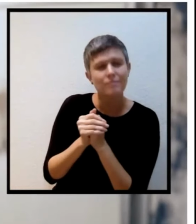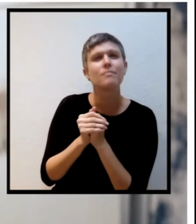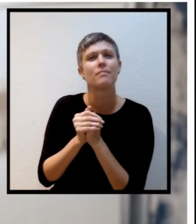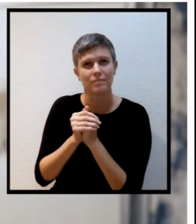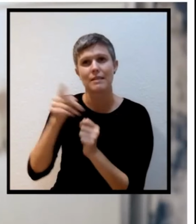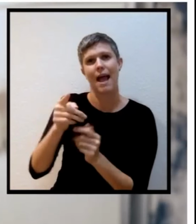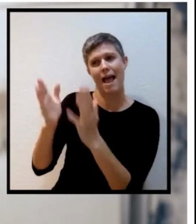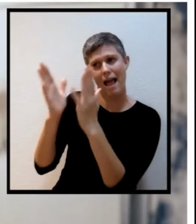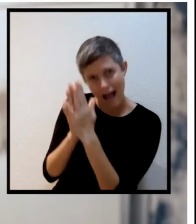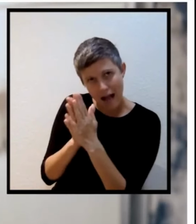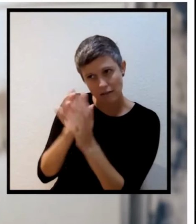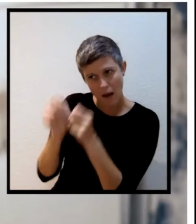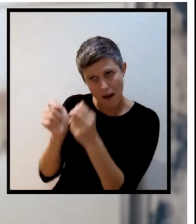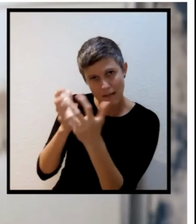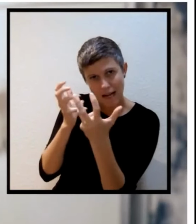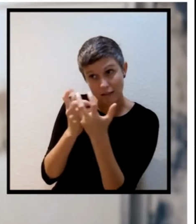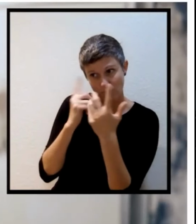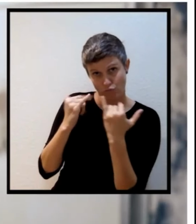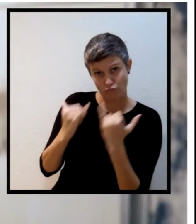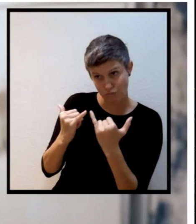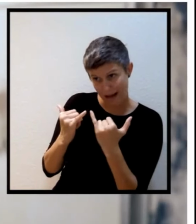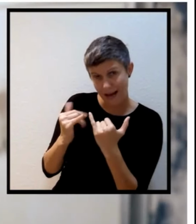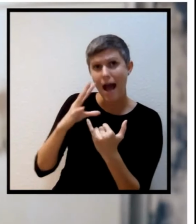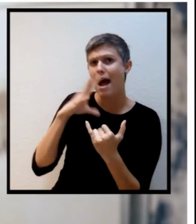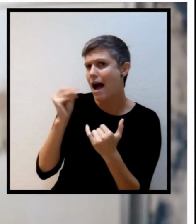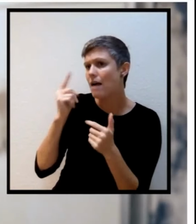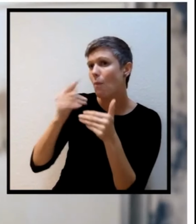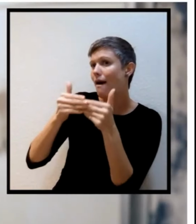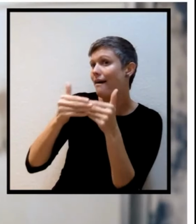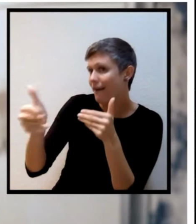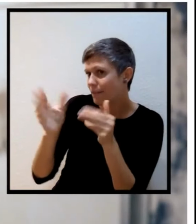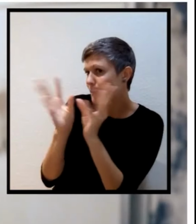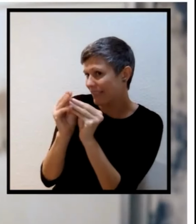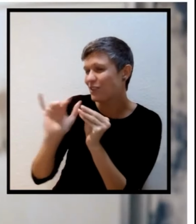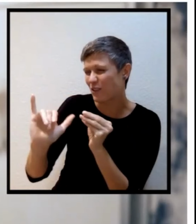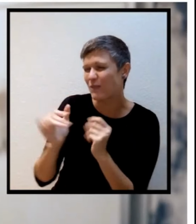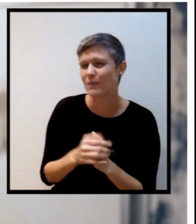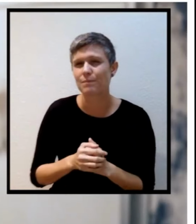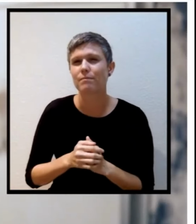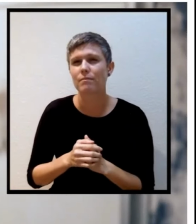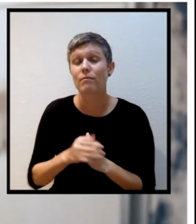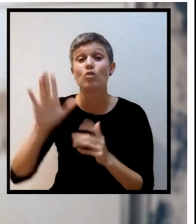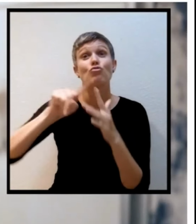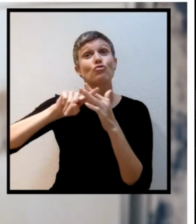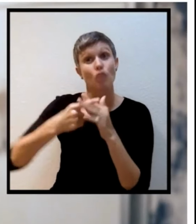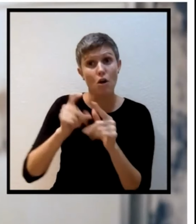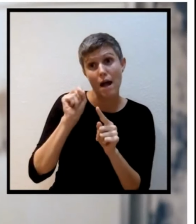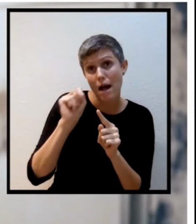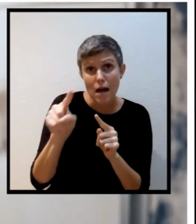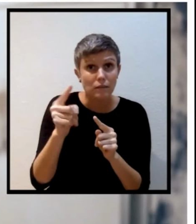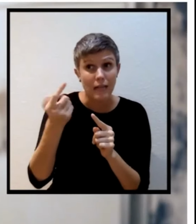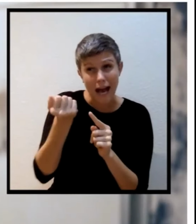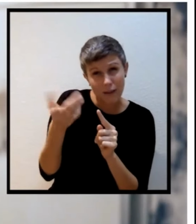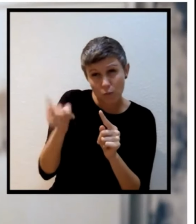Alex asked about accommodations for today's meeting and for future meetings. He started by asking Keith if